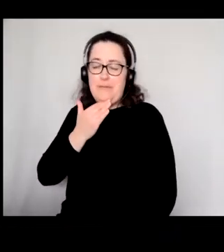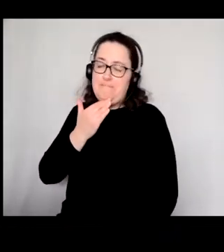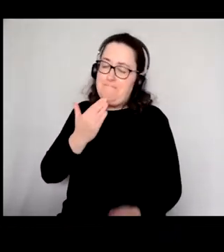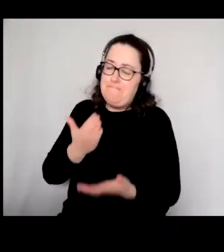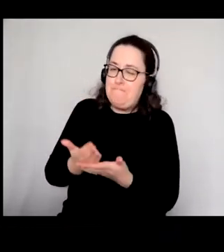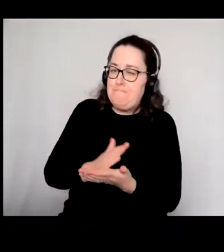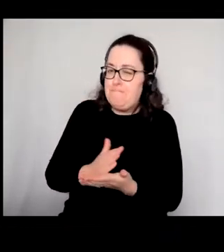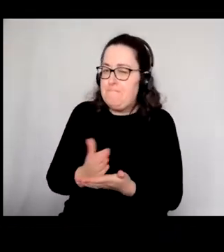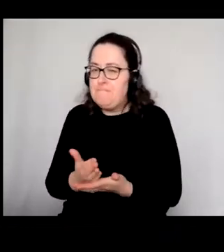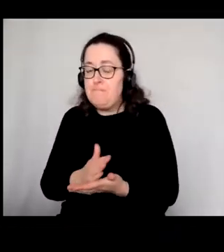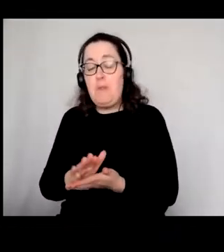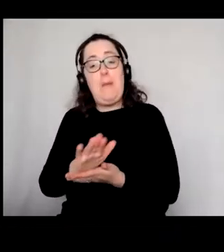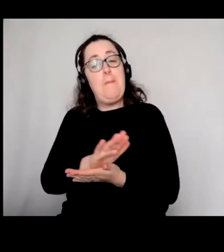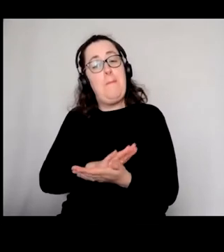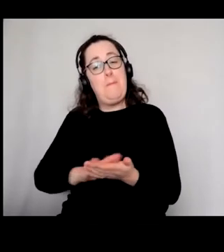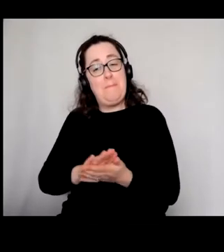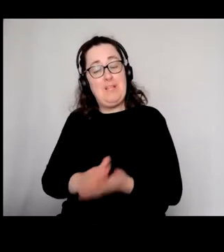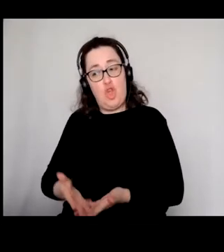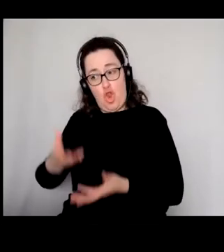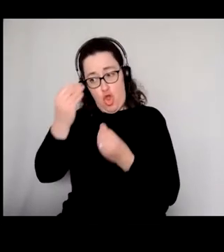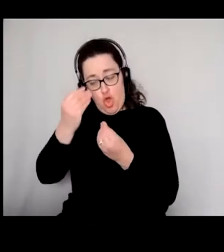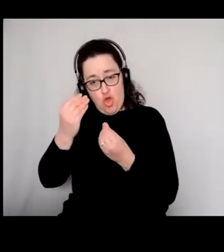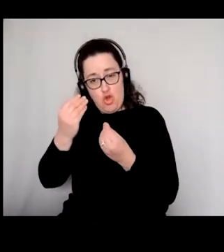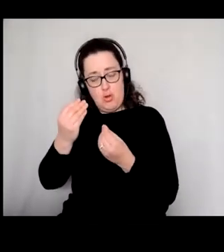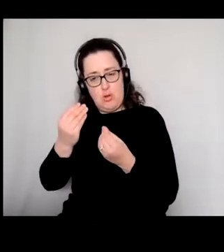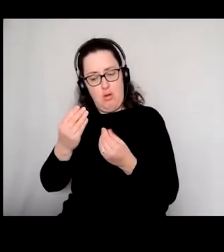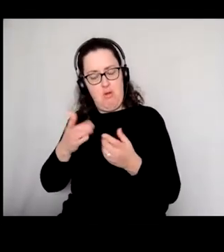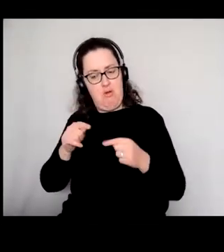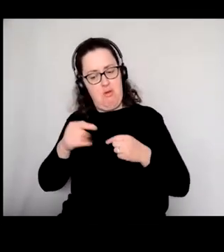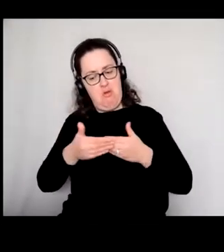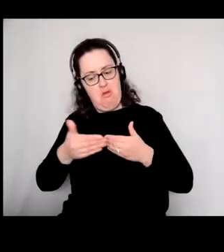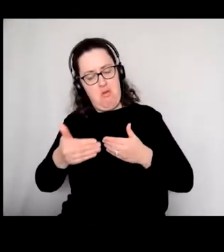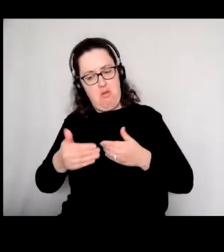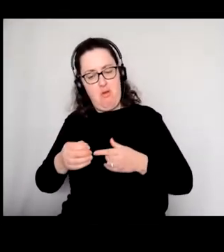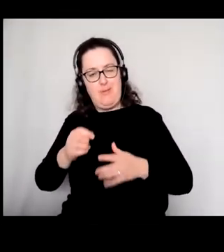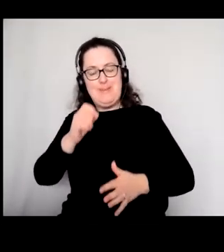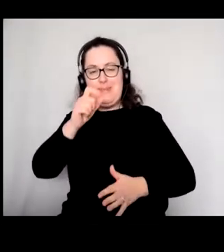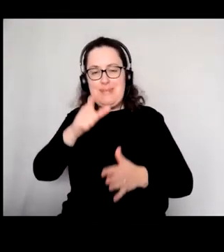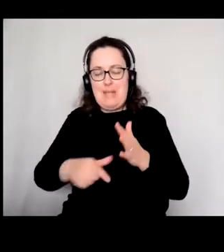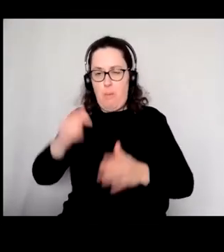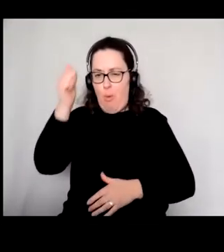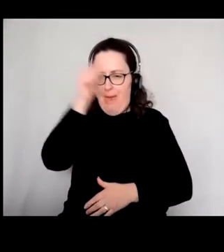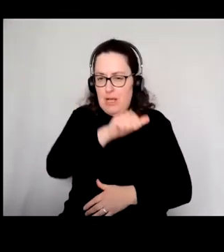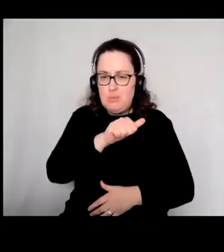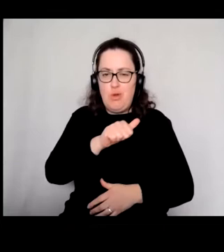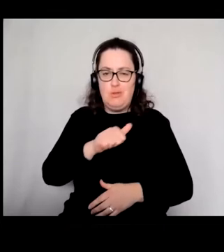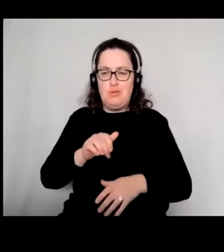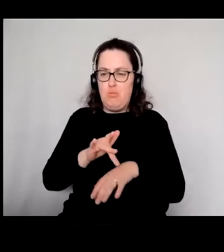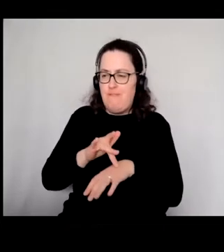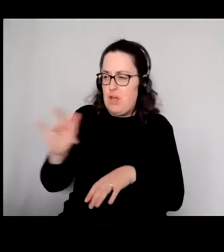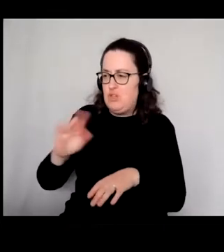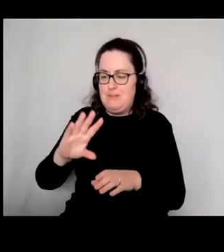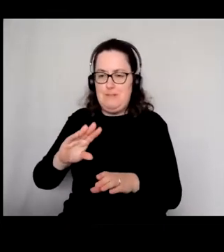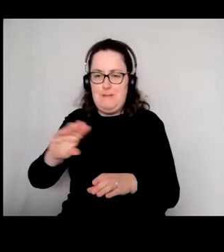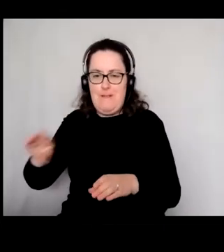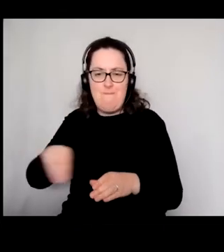that we've probably all learned over this time, is to get disabled professionals or disabled experts that know their stuff in all of this